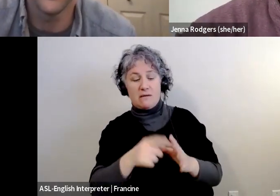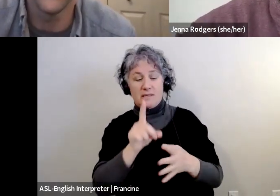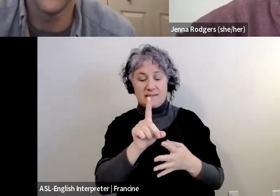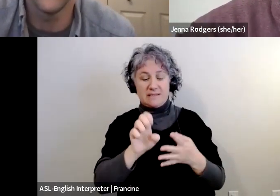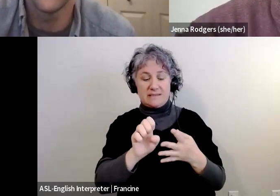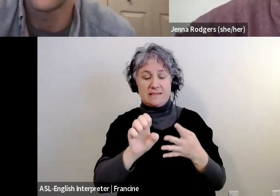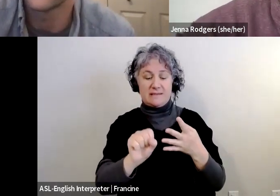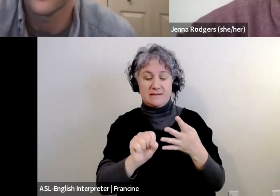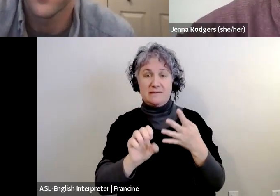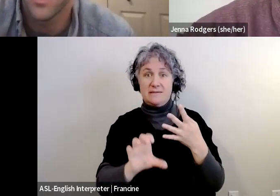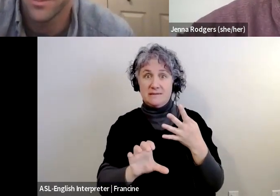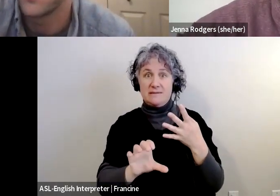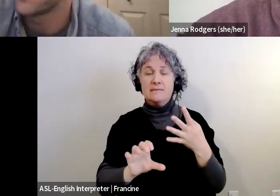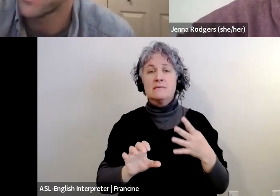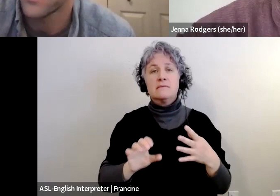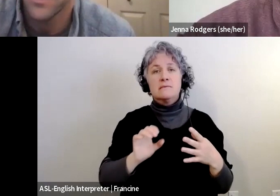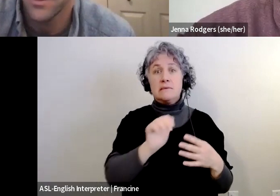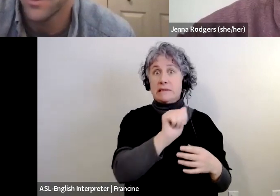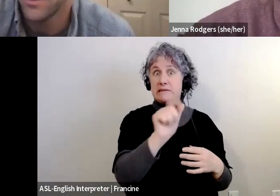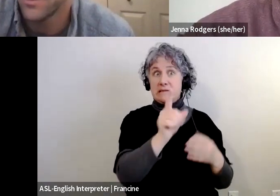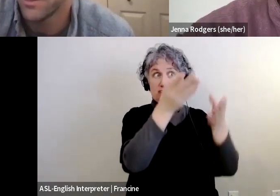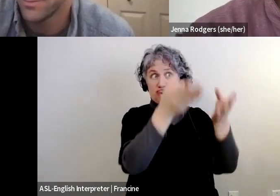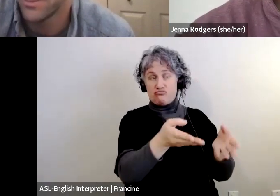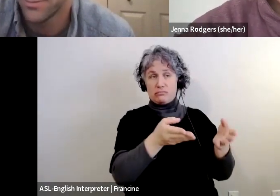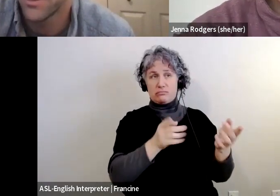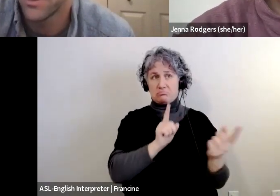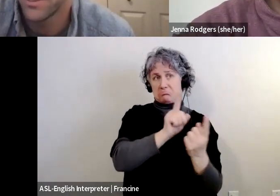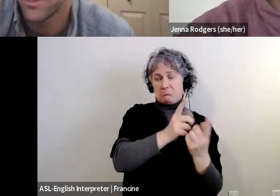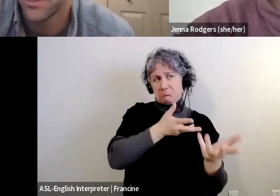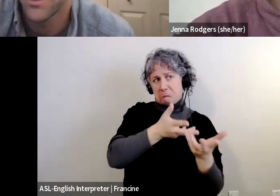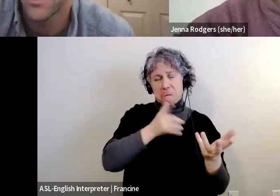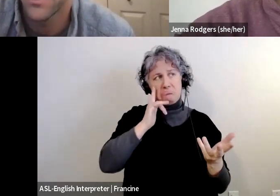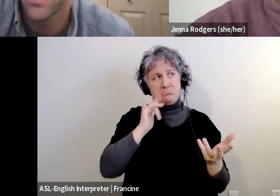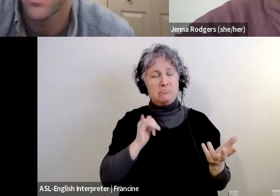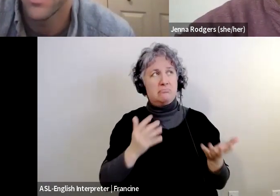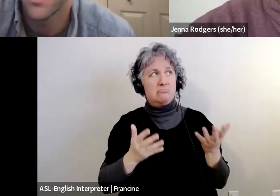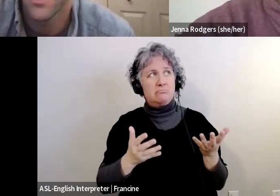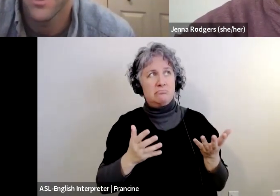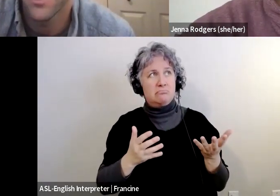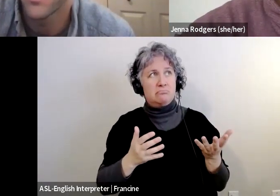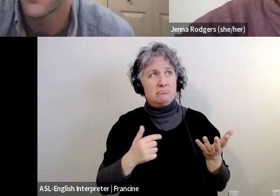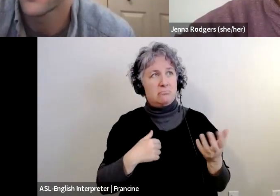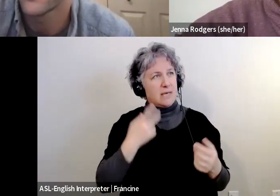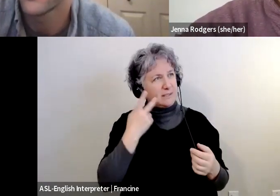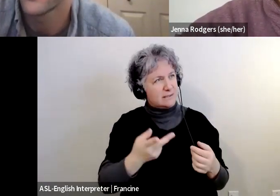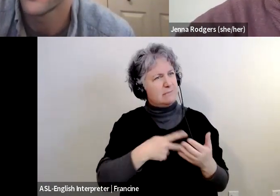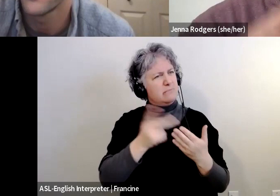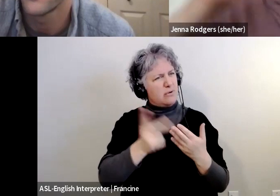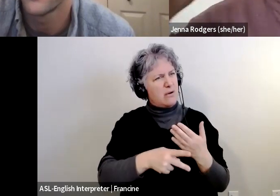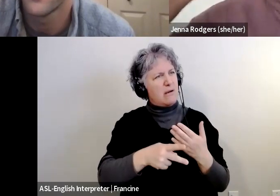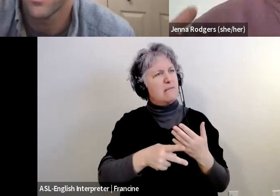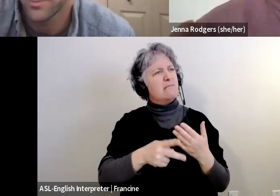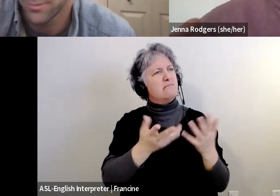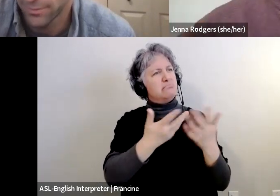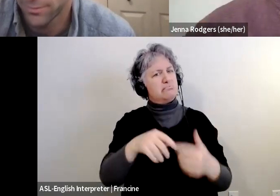artistic director, might look like, I see that you've programmed